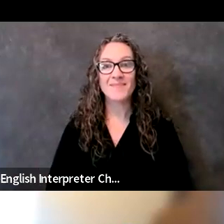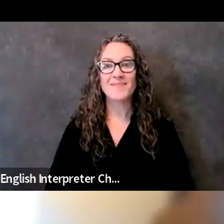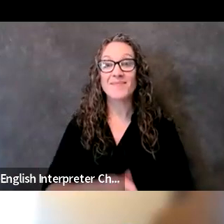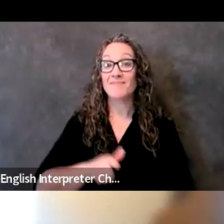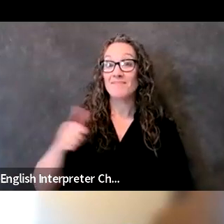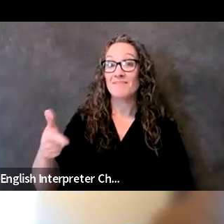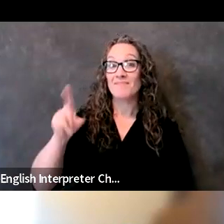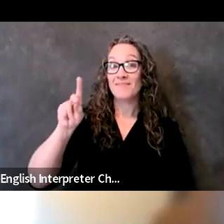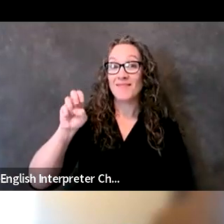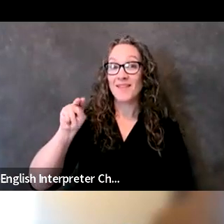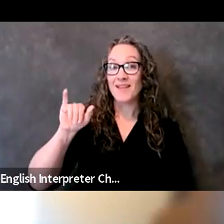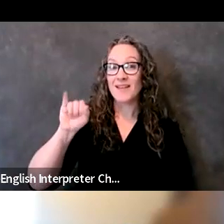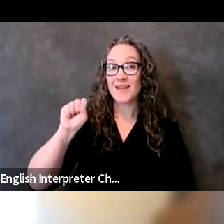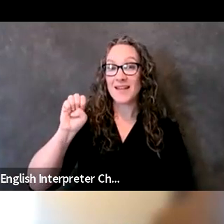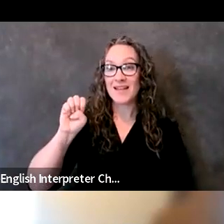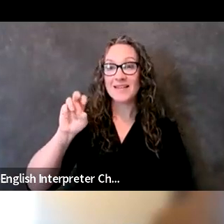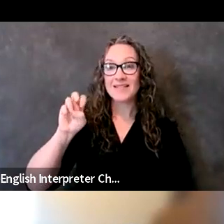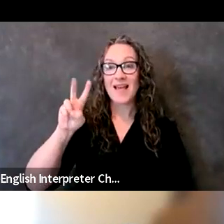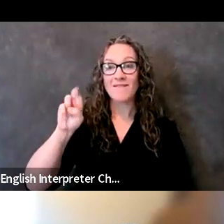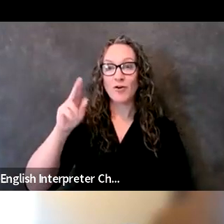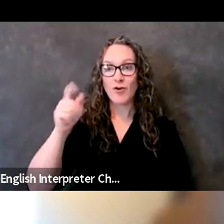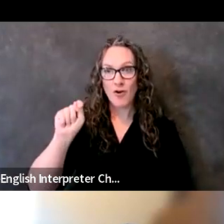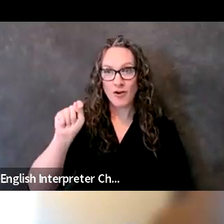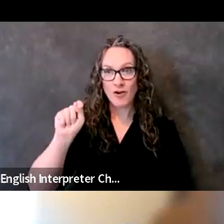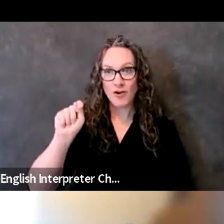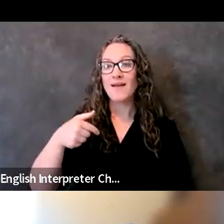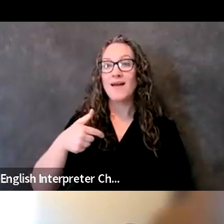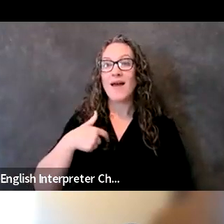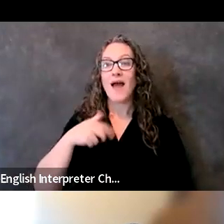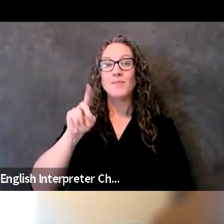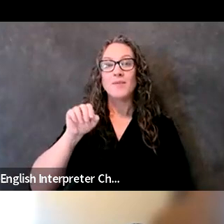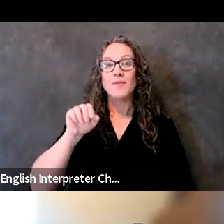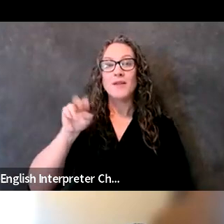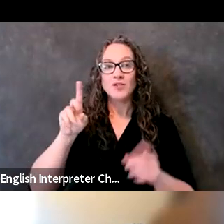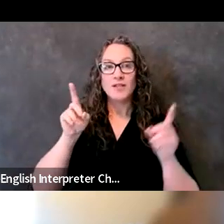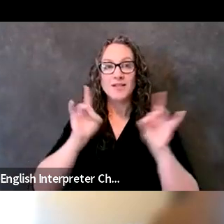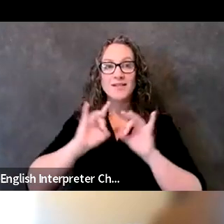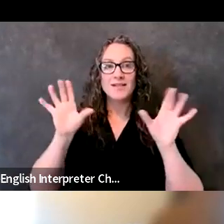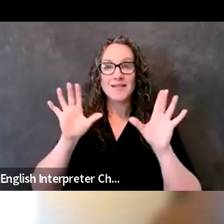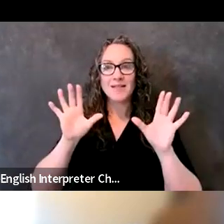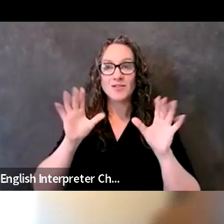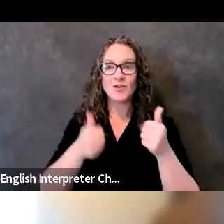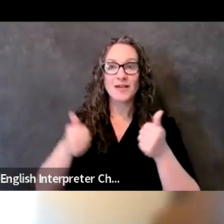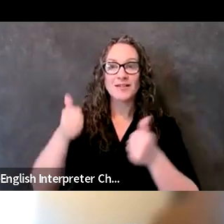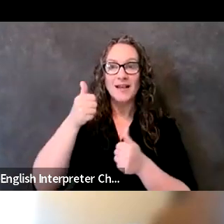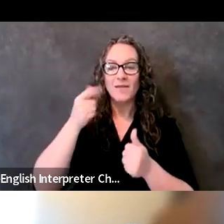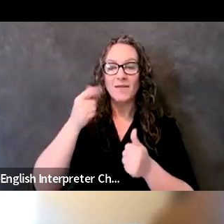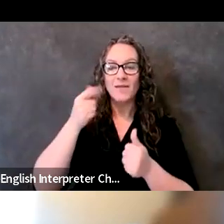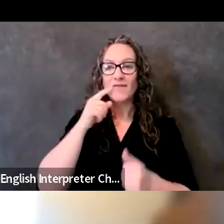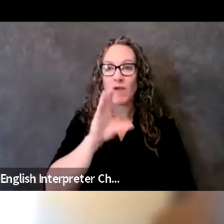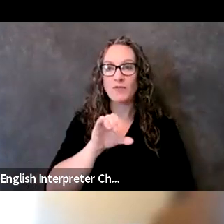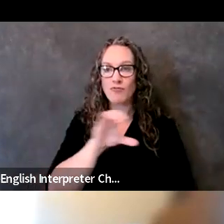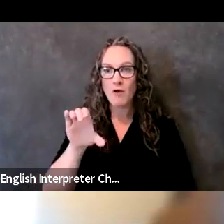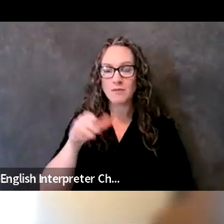Okay, Denise Everhart, I'm the Division Disaster Executive for the Red Cross. I have the Pacific Division,